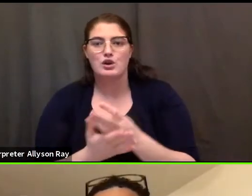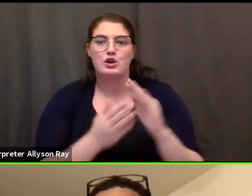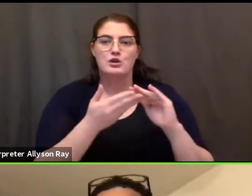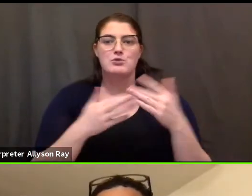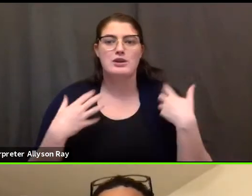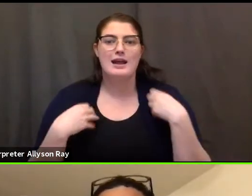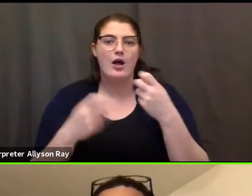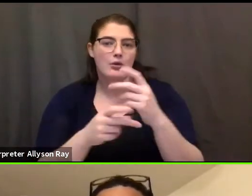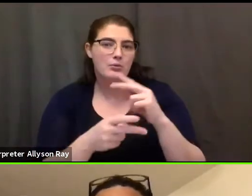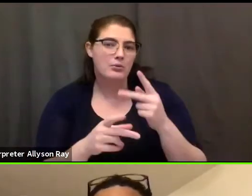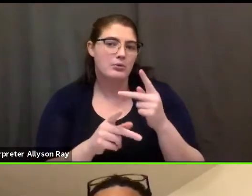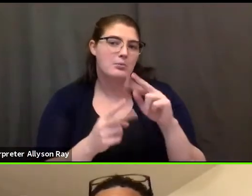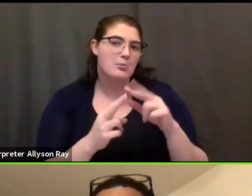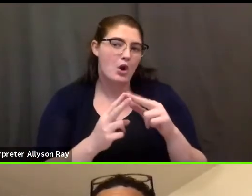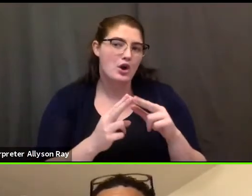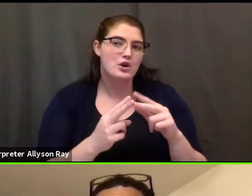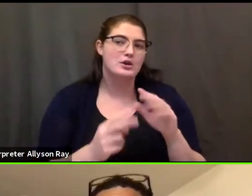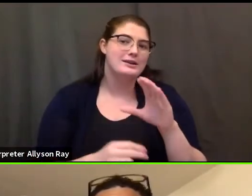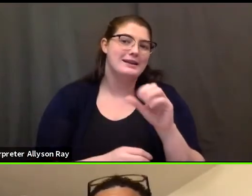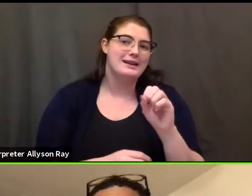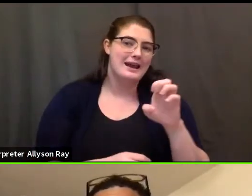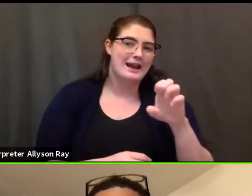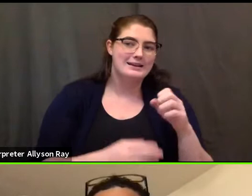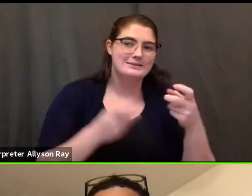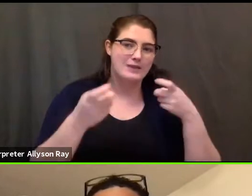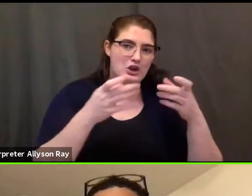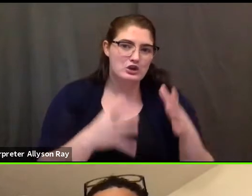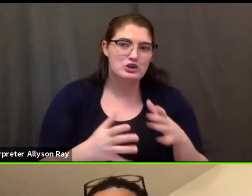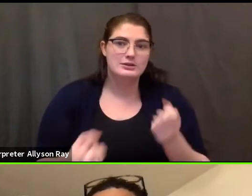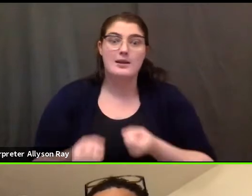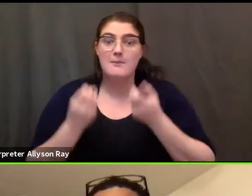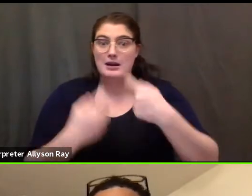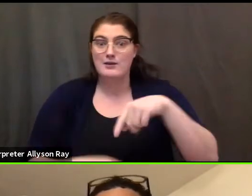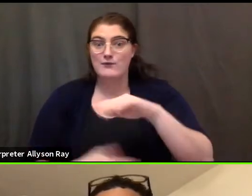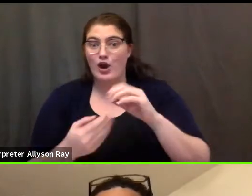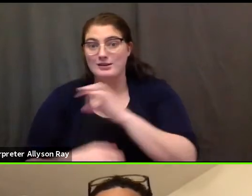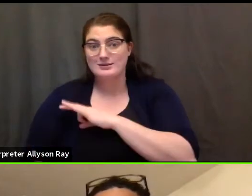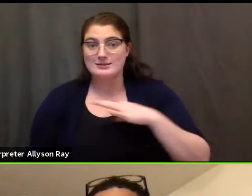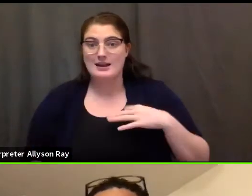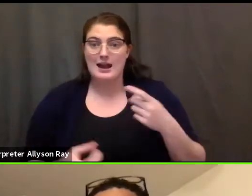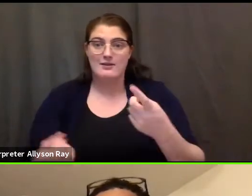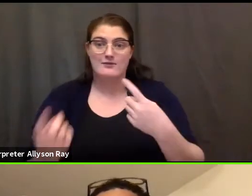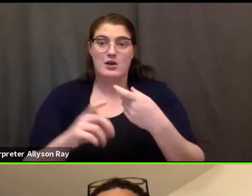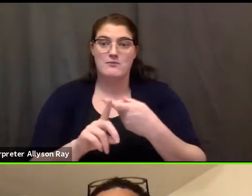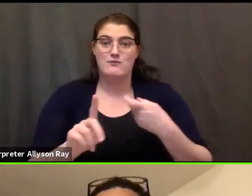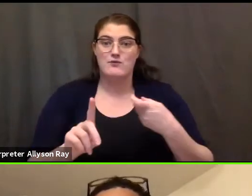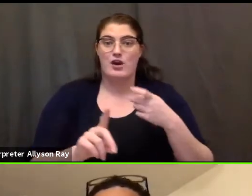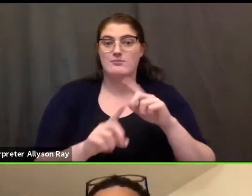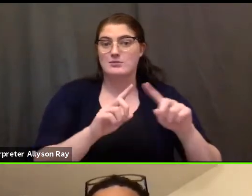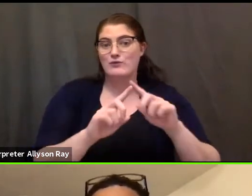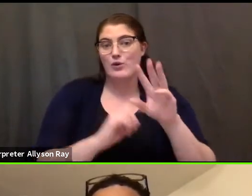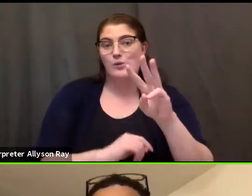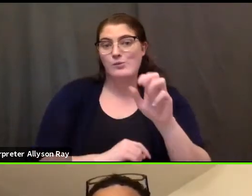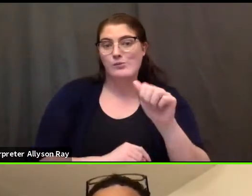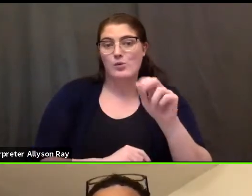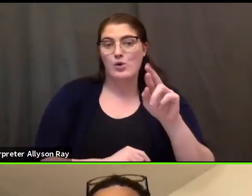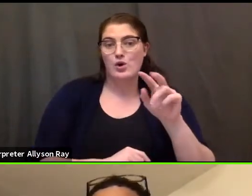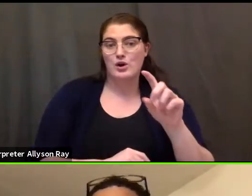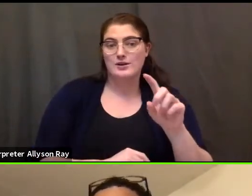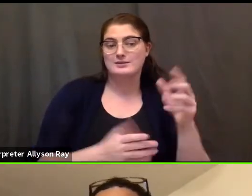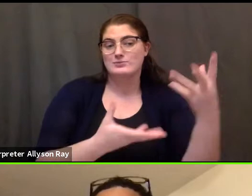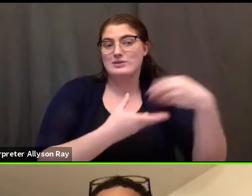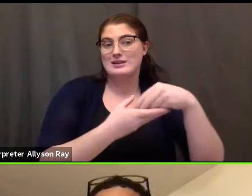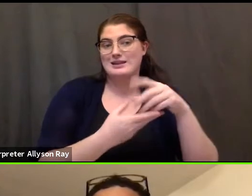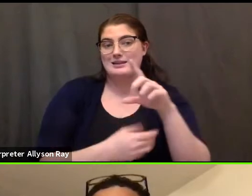case managers. Many of our staff actually come from, various wards within the district and have